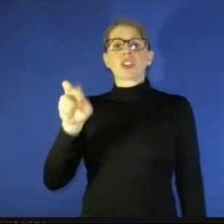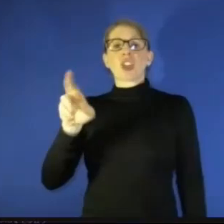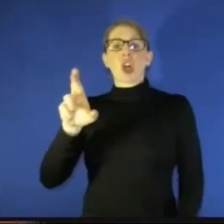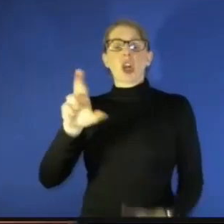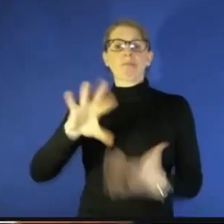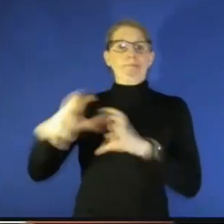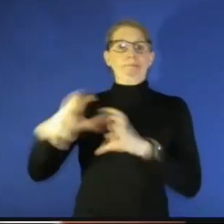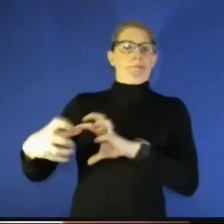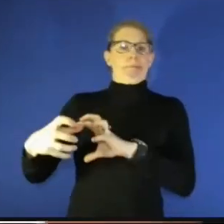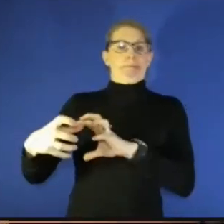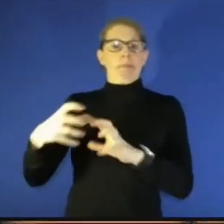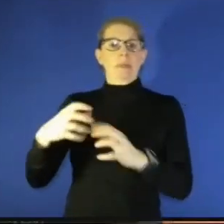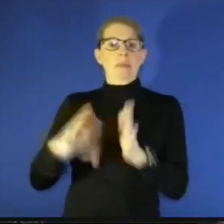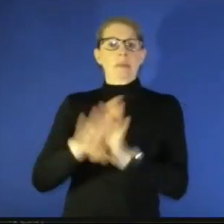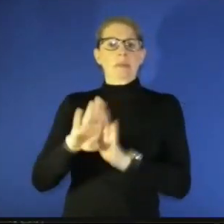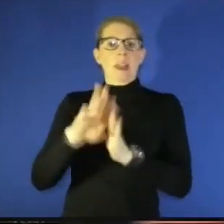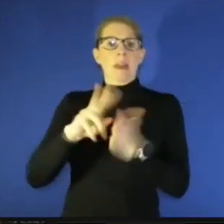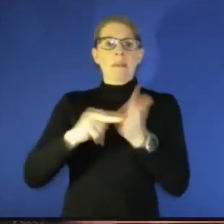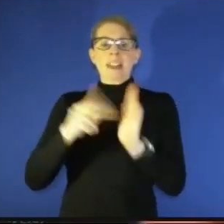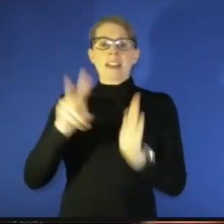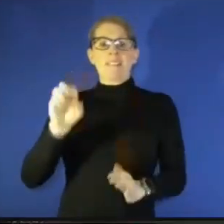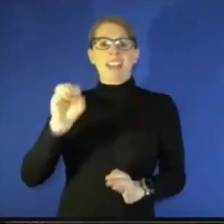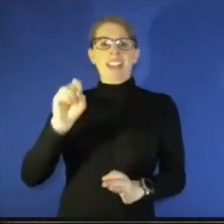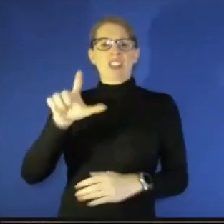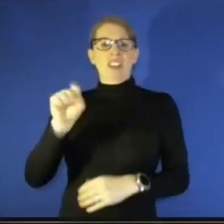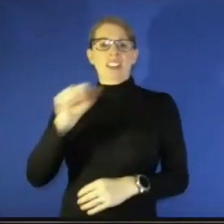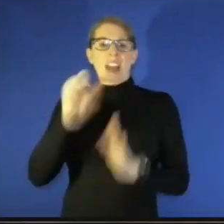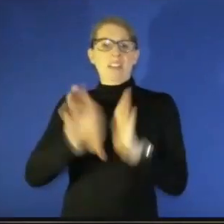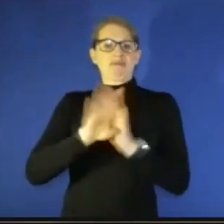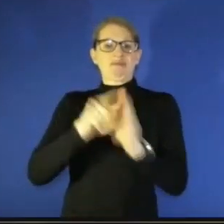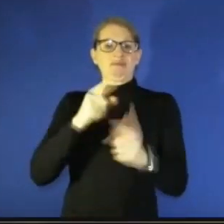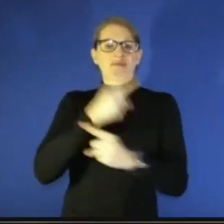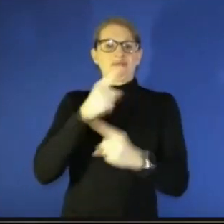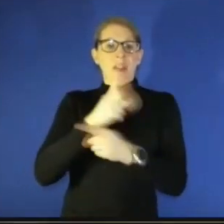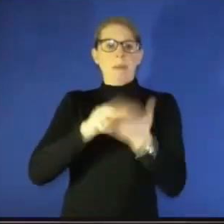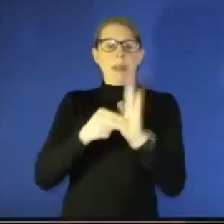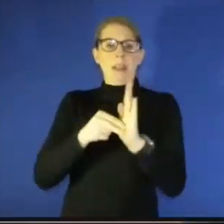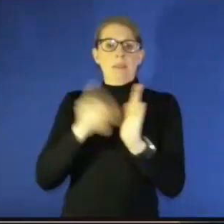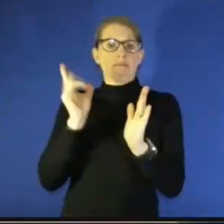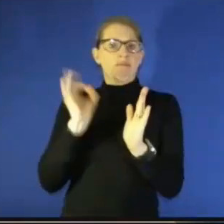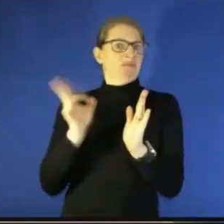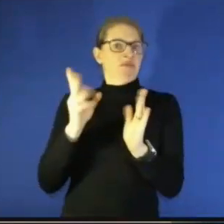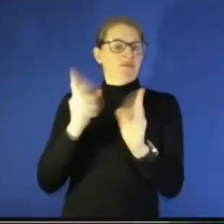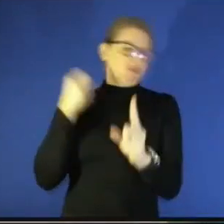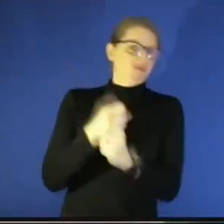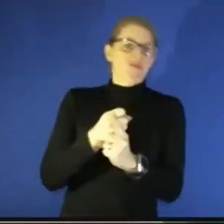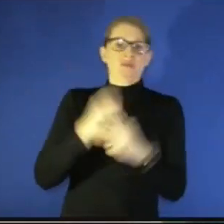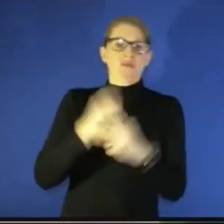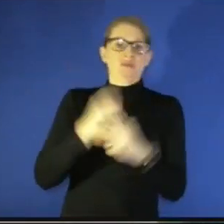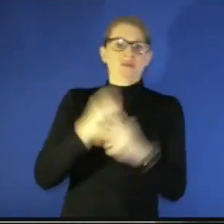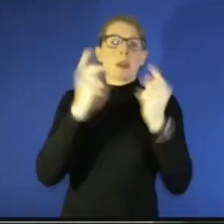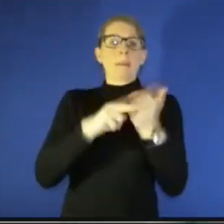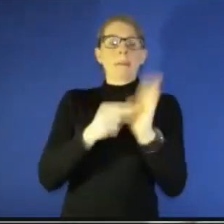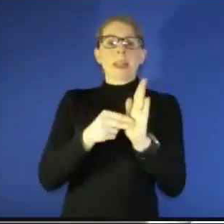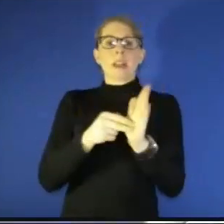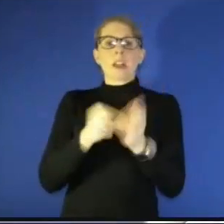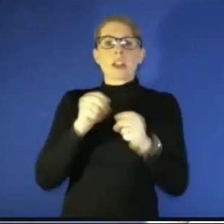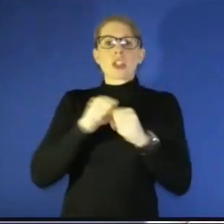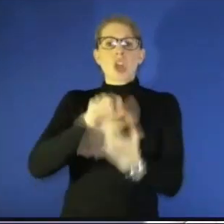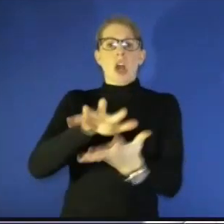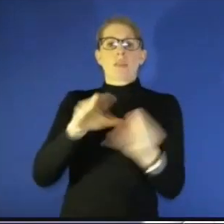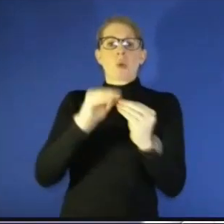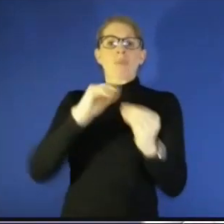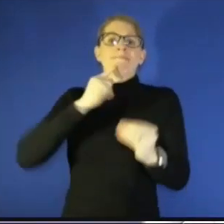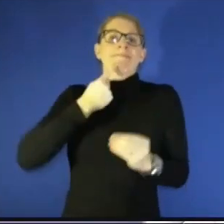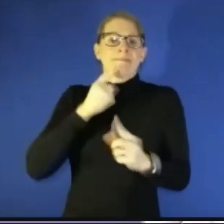abnormal development of blood vessels, which caused her to have sudden severe headaches, which led to a more serious condition. It became